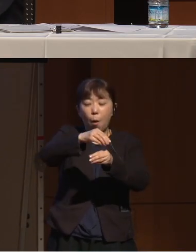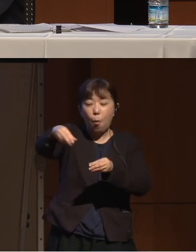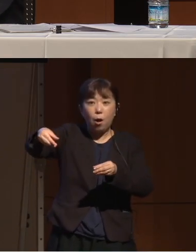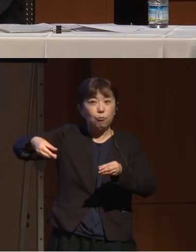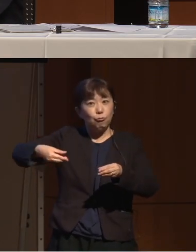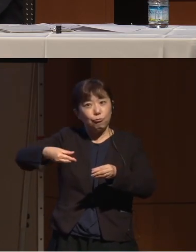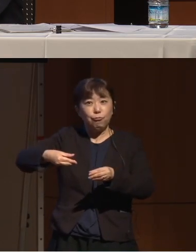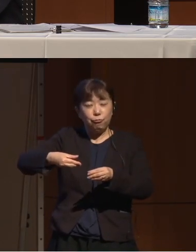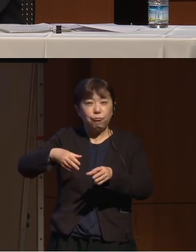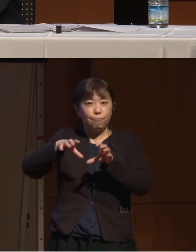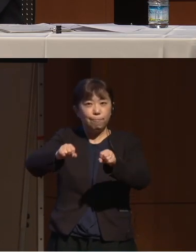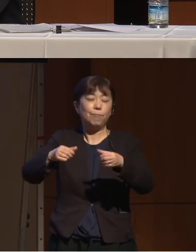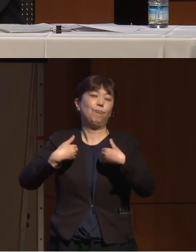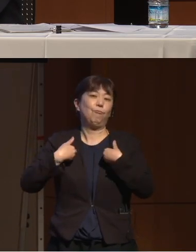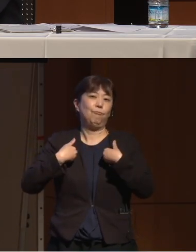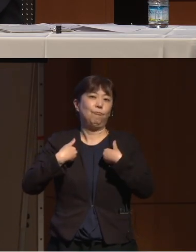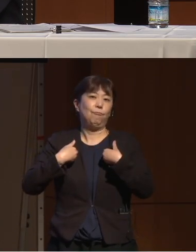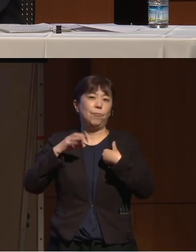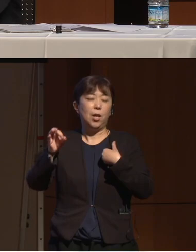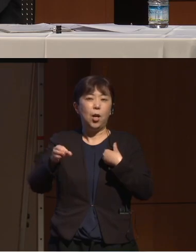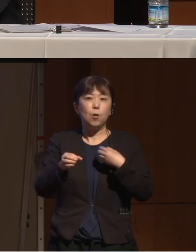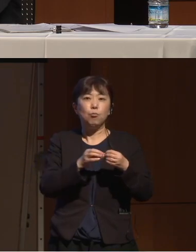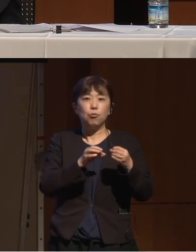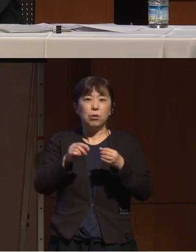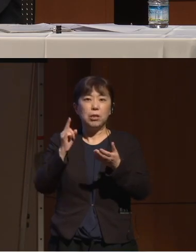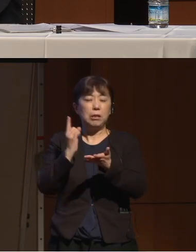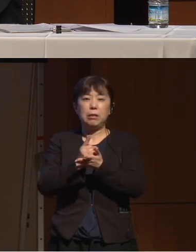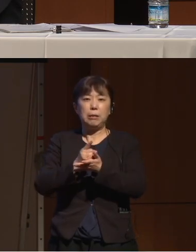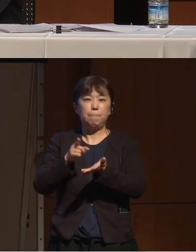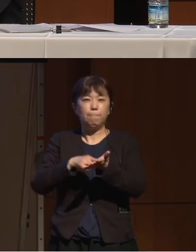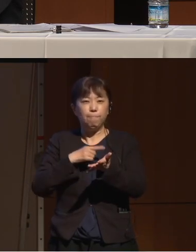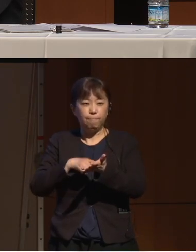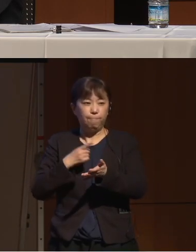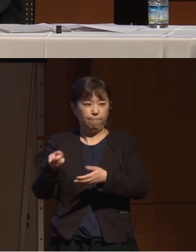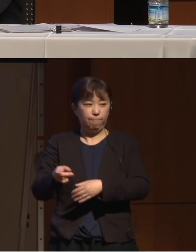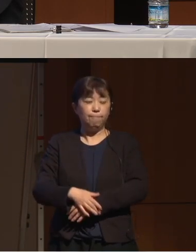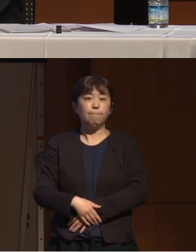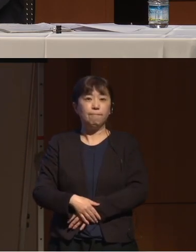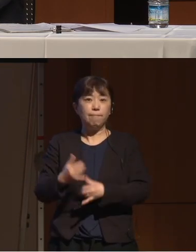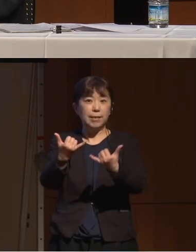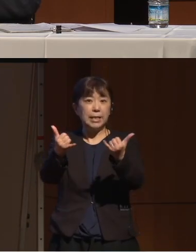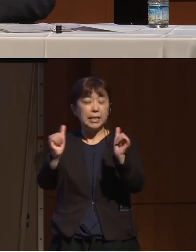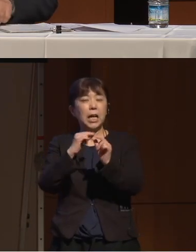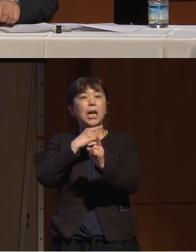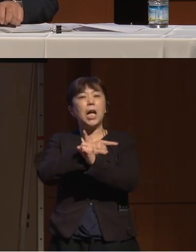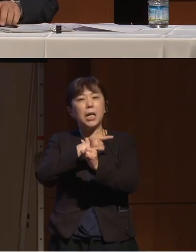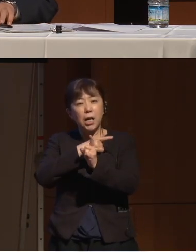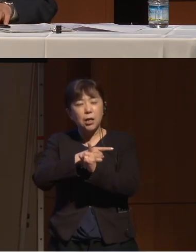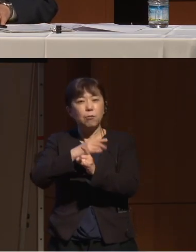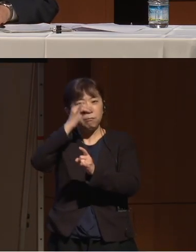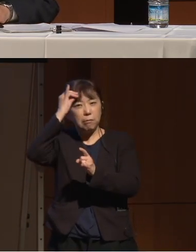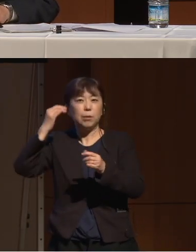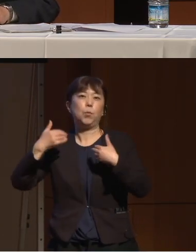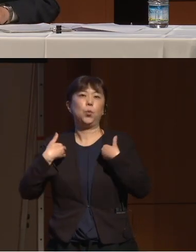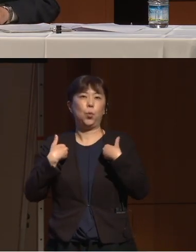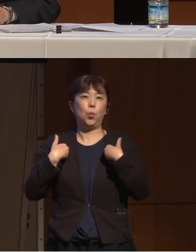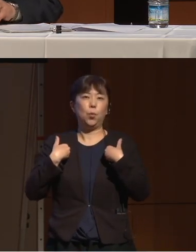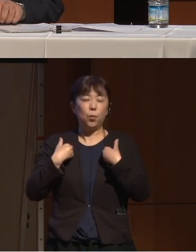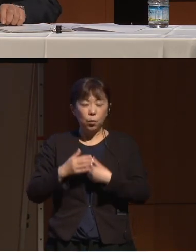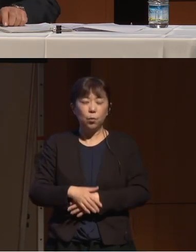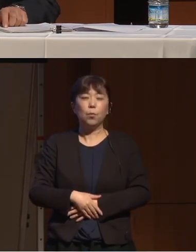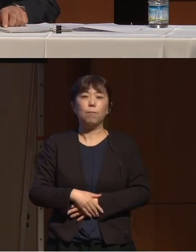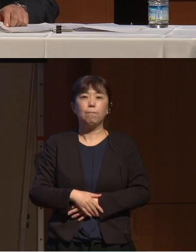but also the social sciences. And I believe it may